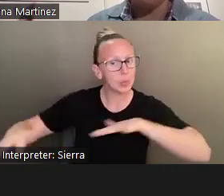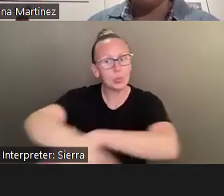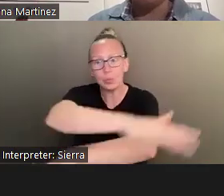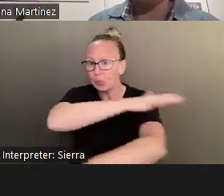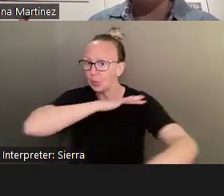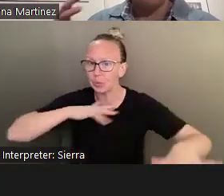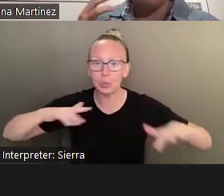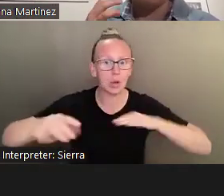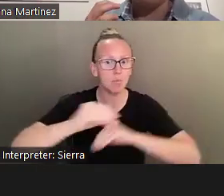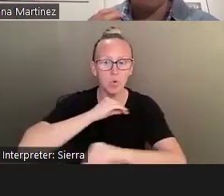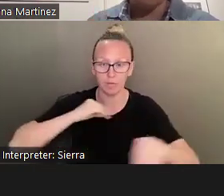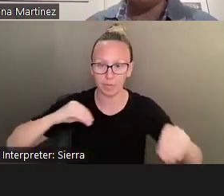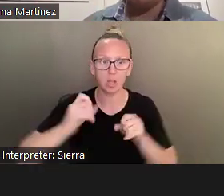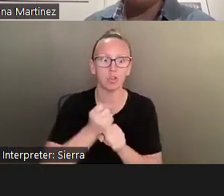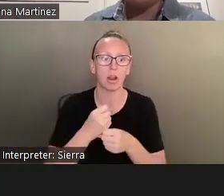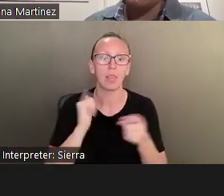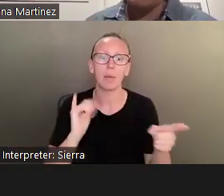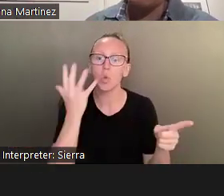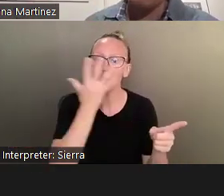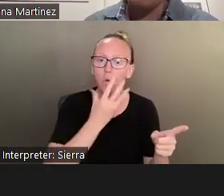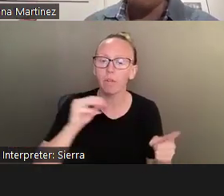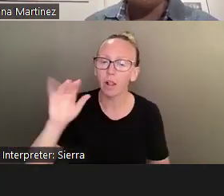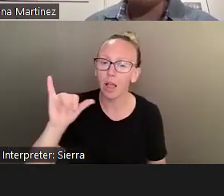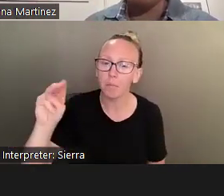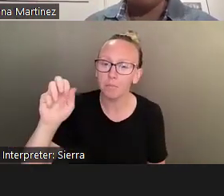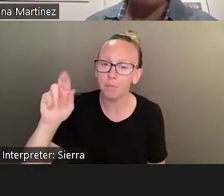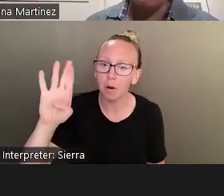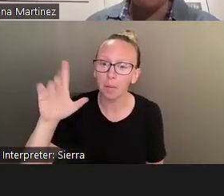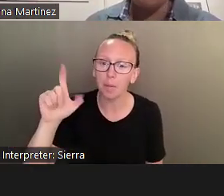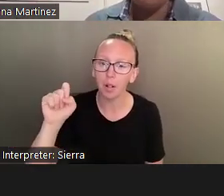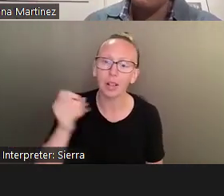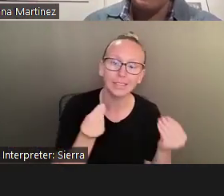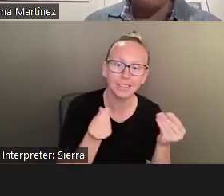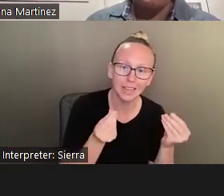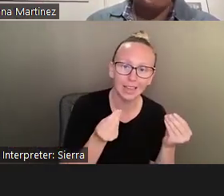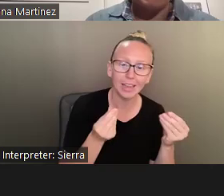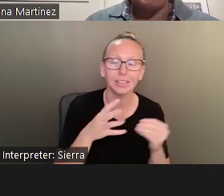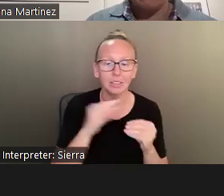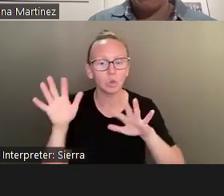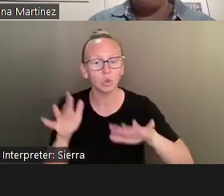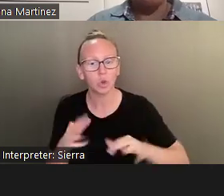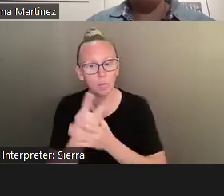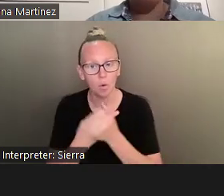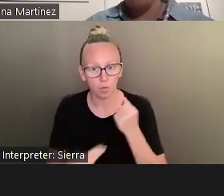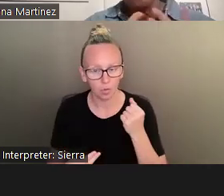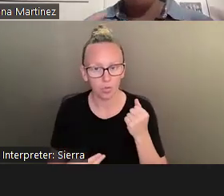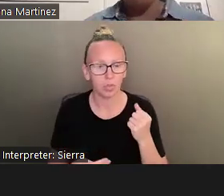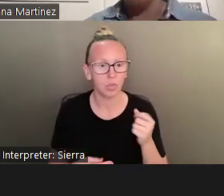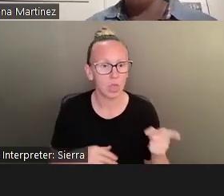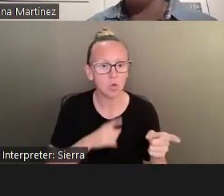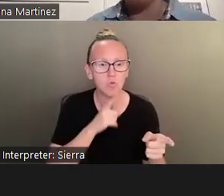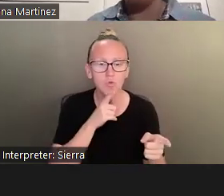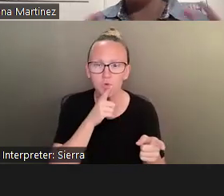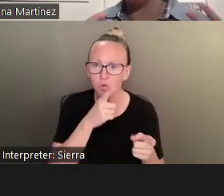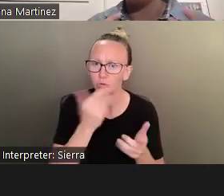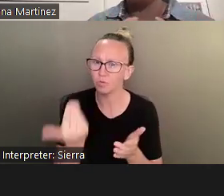due to the wind created this marbling texture of the sand and the snow. And it was this, again, this like truly new